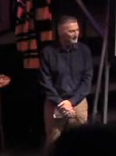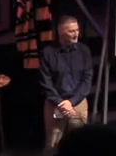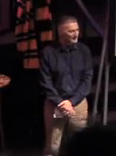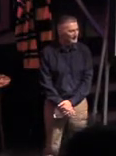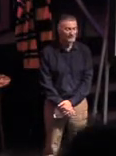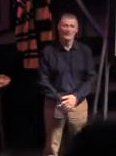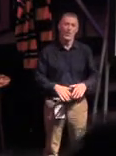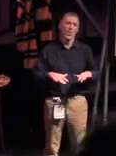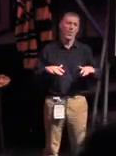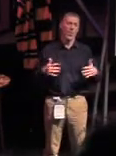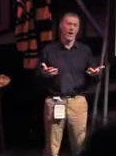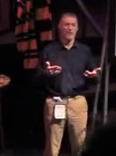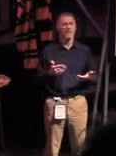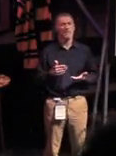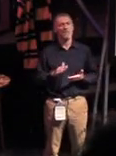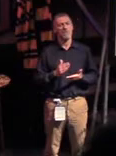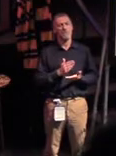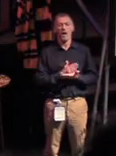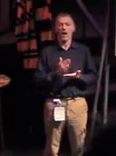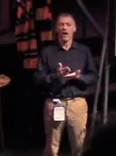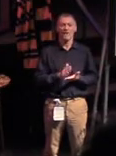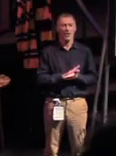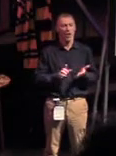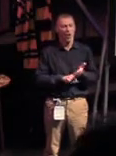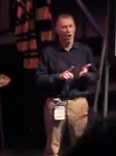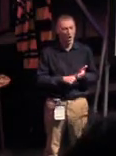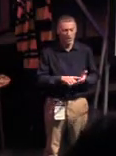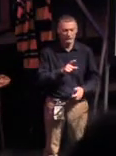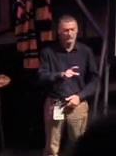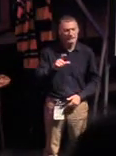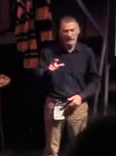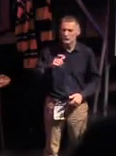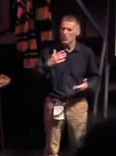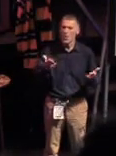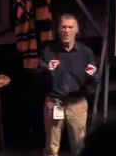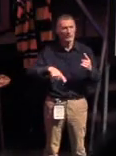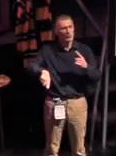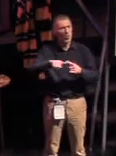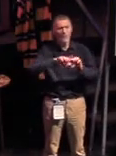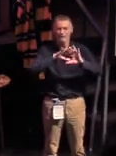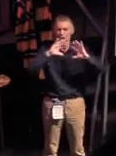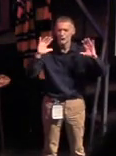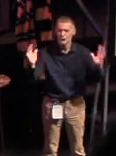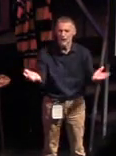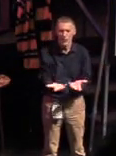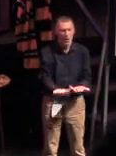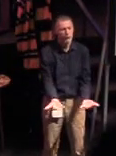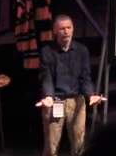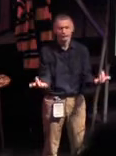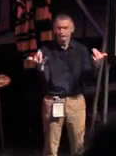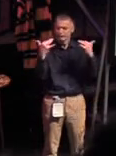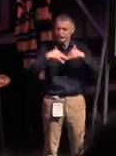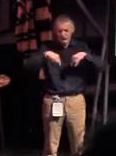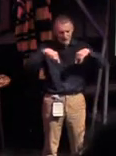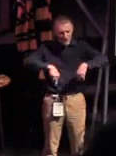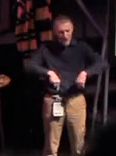Well, on behalf of Hull City Council, I'd like to welcome you all from around the globe to our wonderful